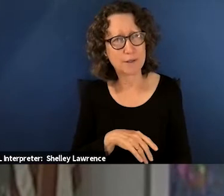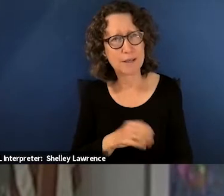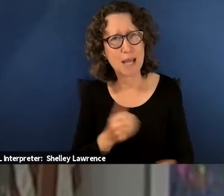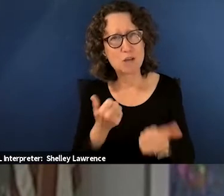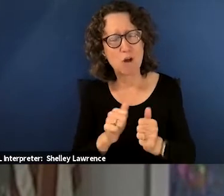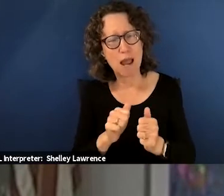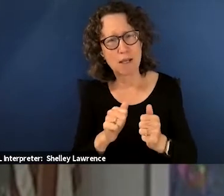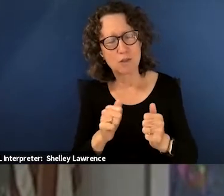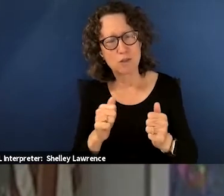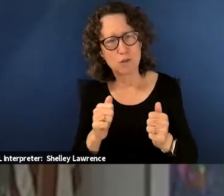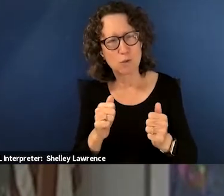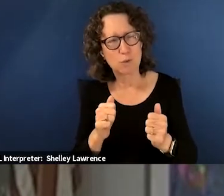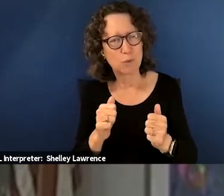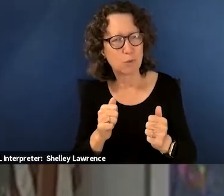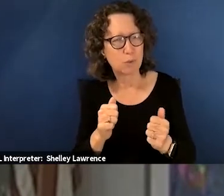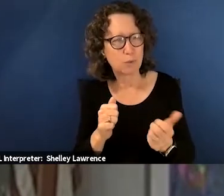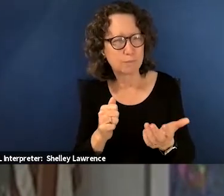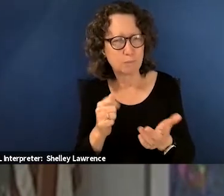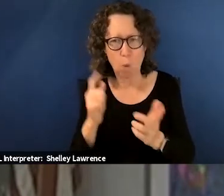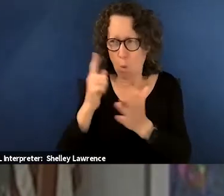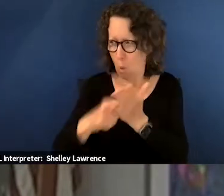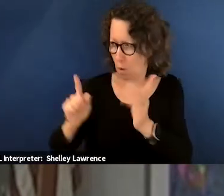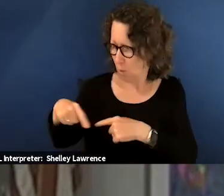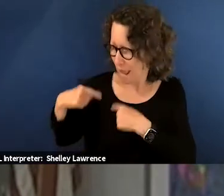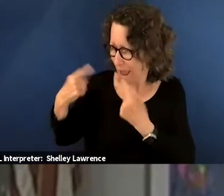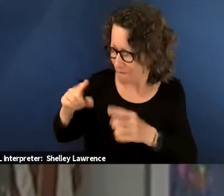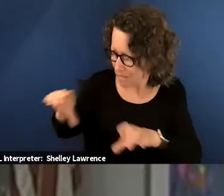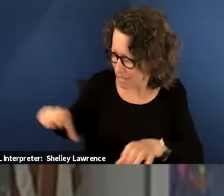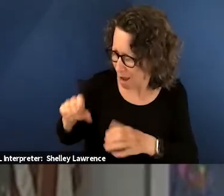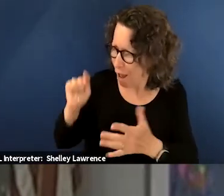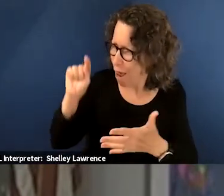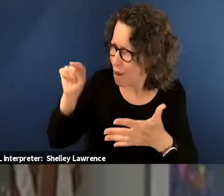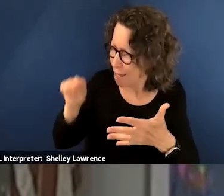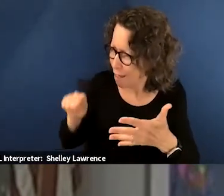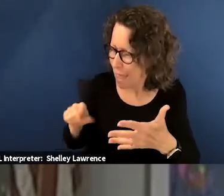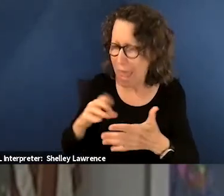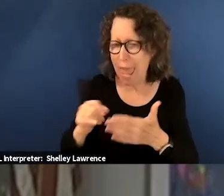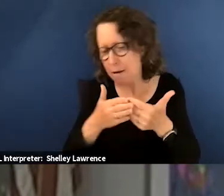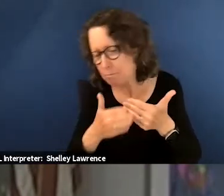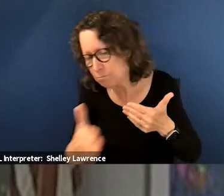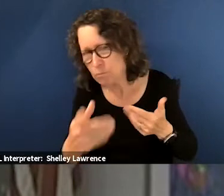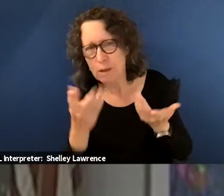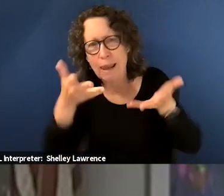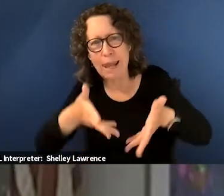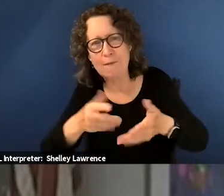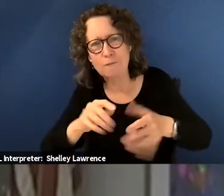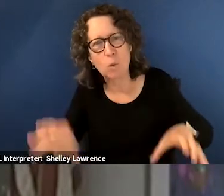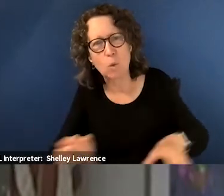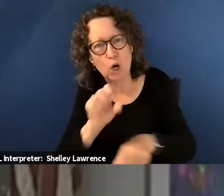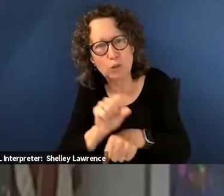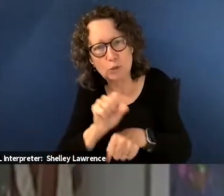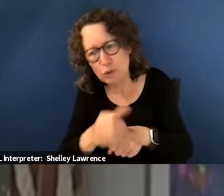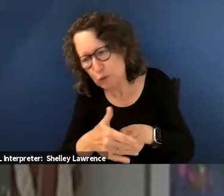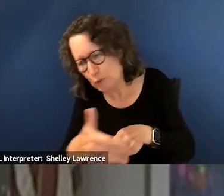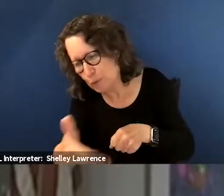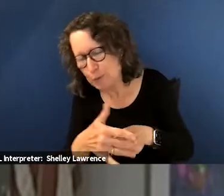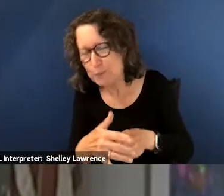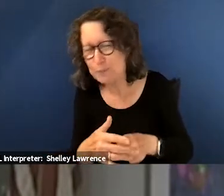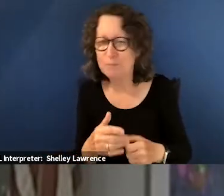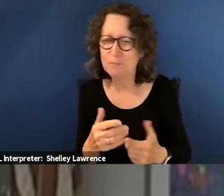look at what we have done and what work we have to do. So